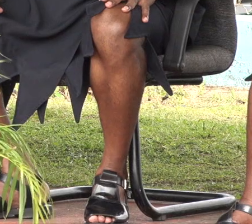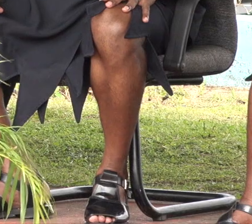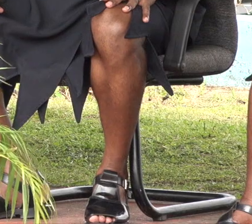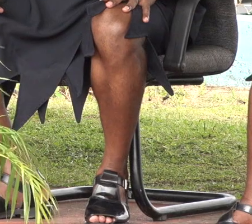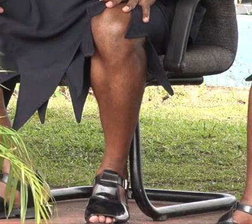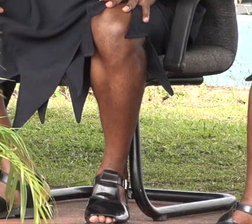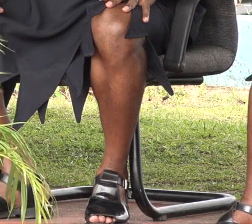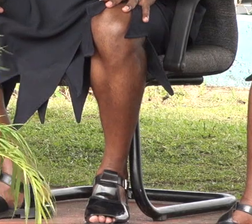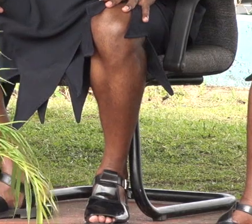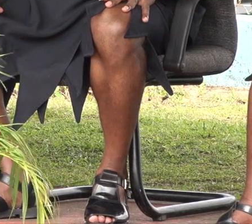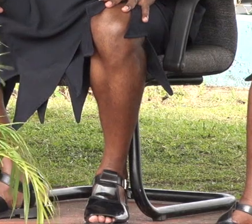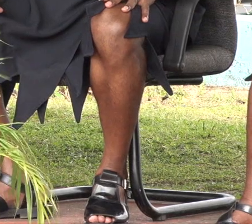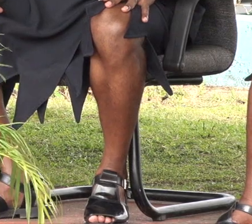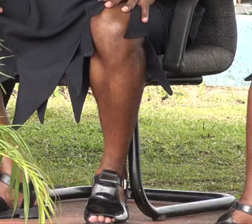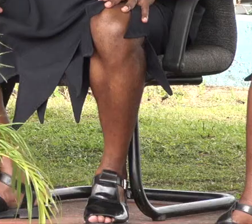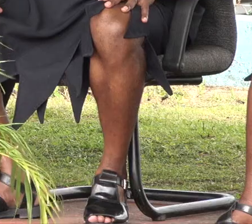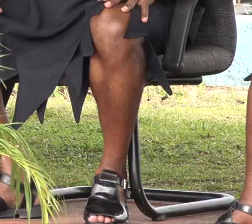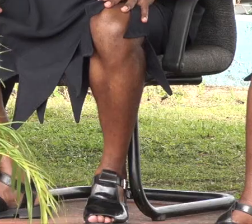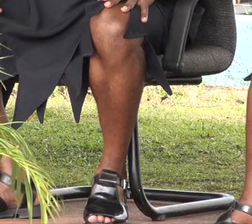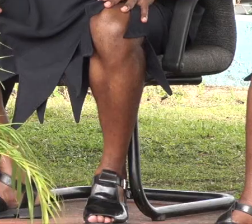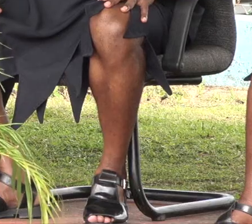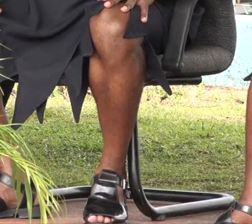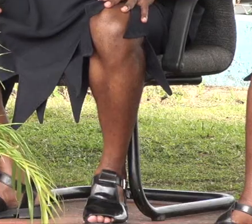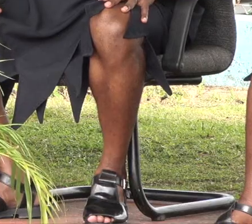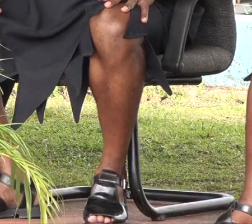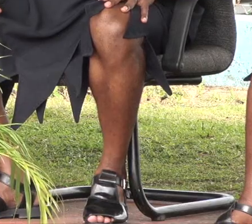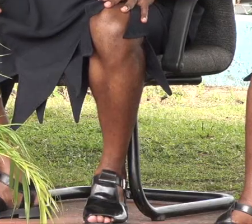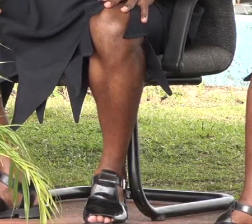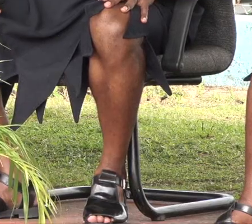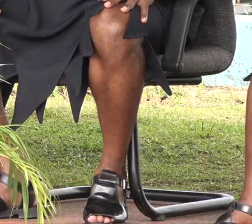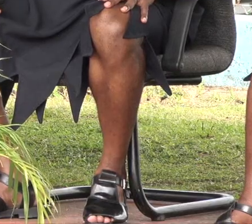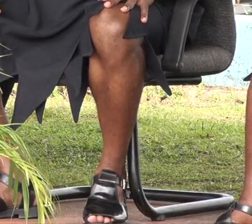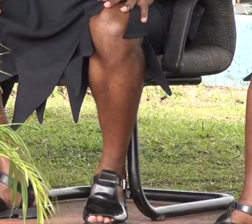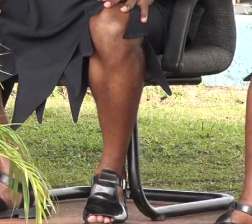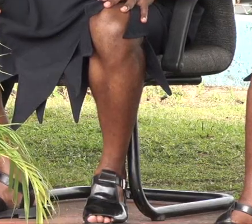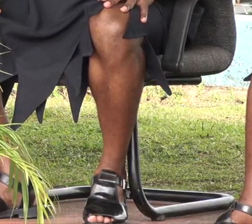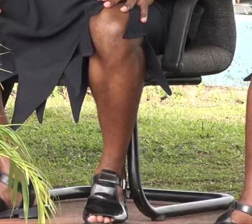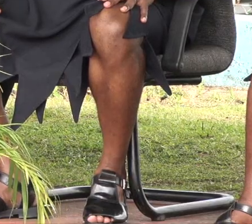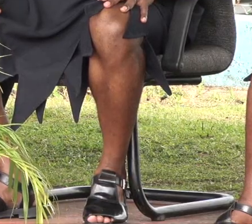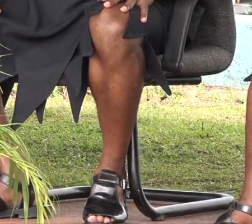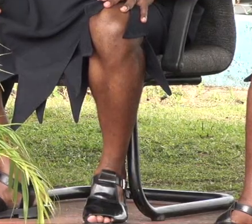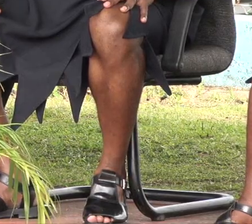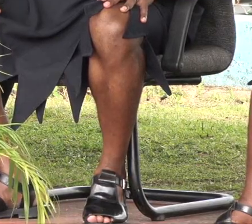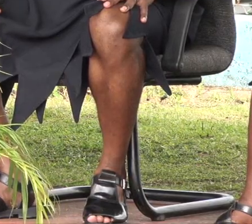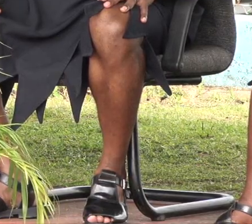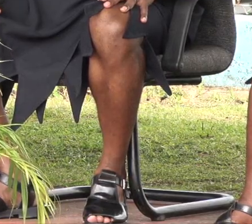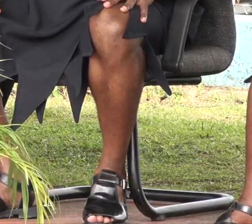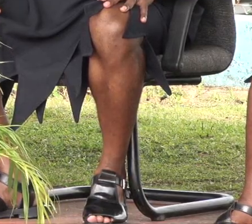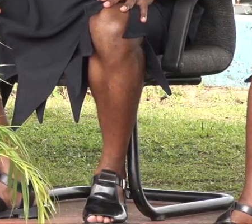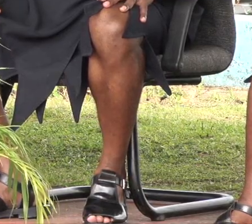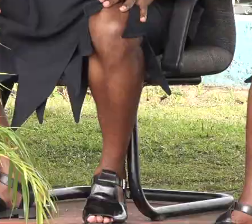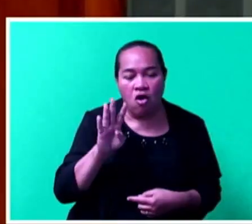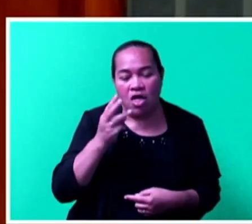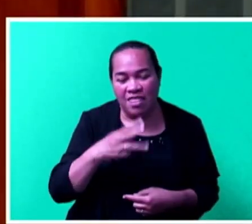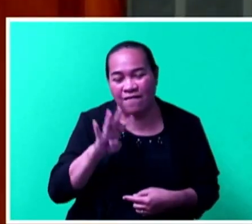to increase its manpower. The Ministry of Policy and Communications is provided the funding of around